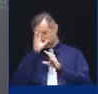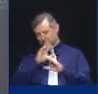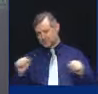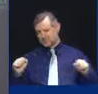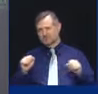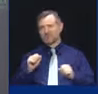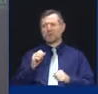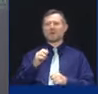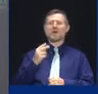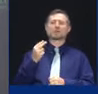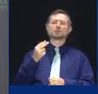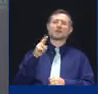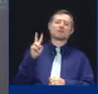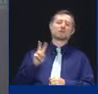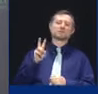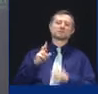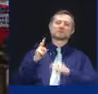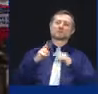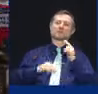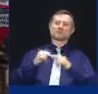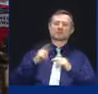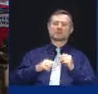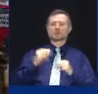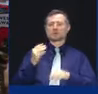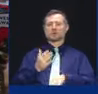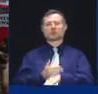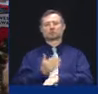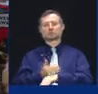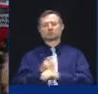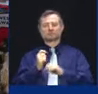and Construction Trades Council.